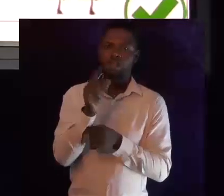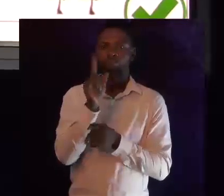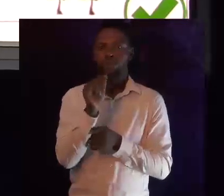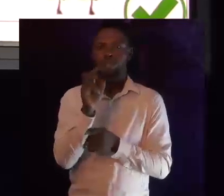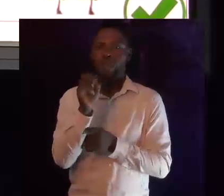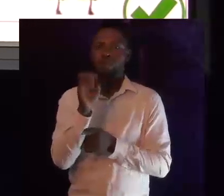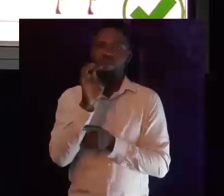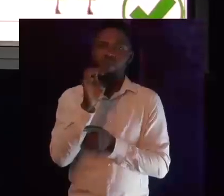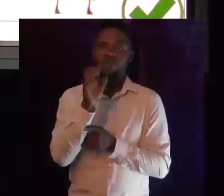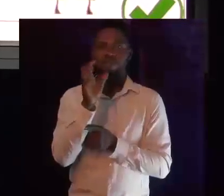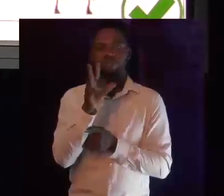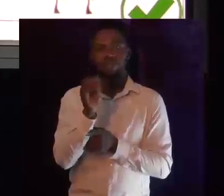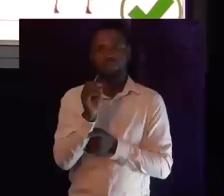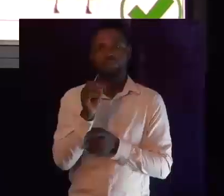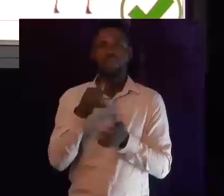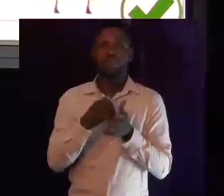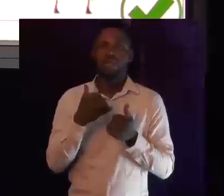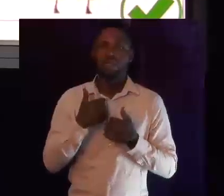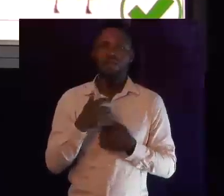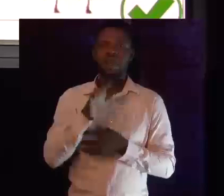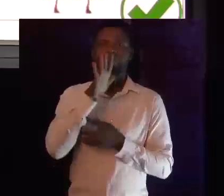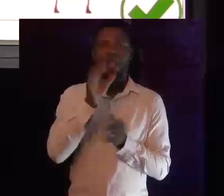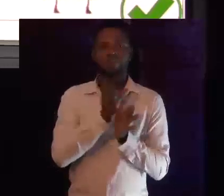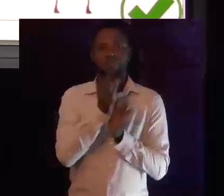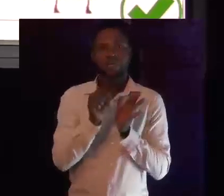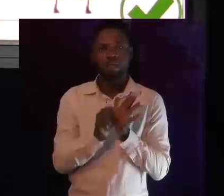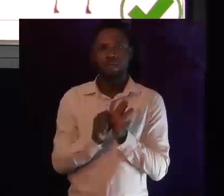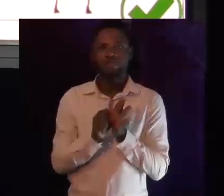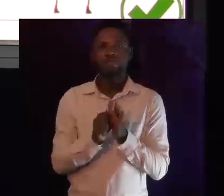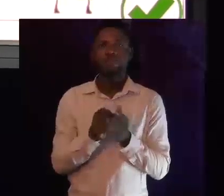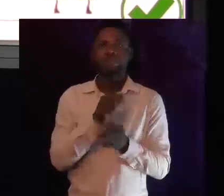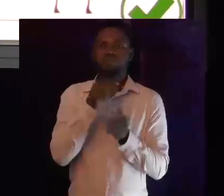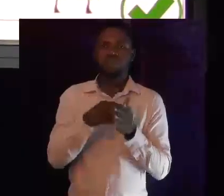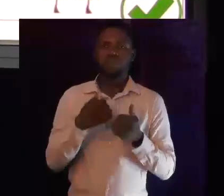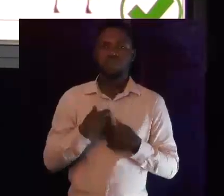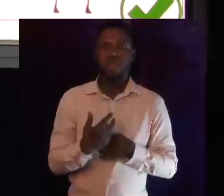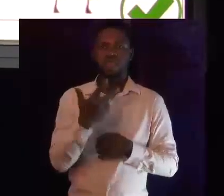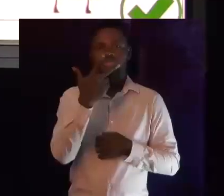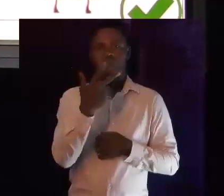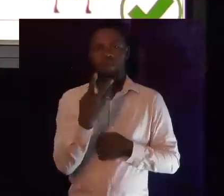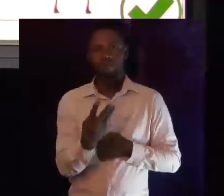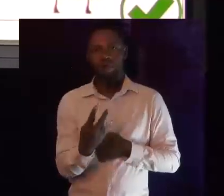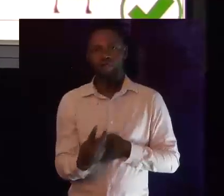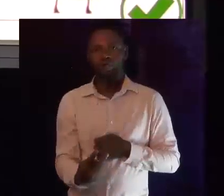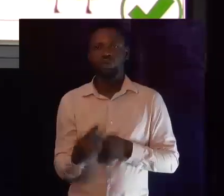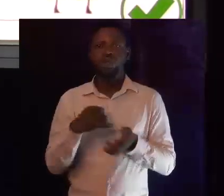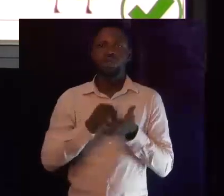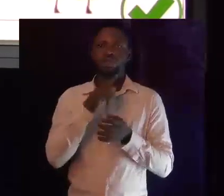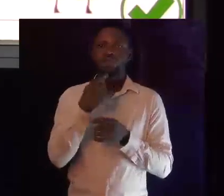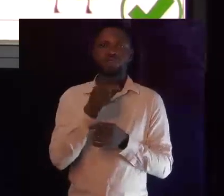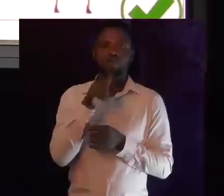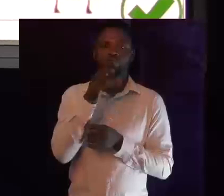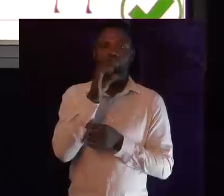10, 20, 30, 40, 50. Obviously, it has 5 symbols. This has 3, this has 4, and this has 2. So it